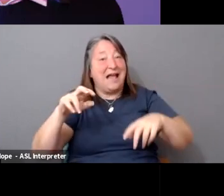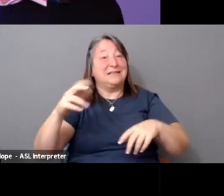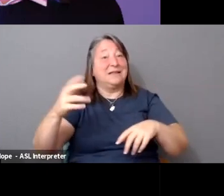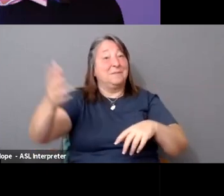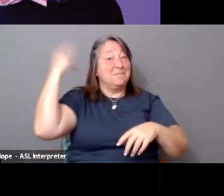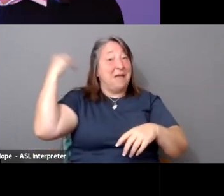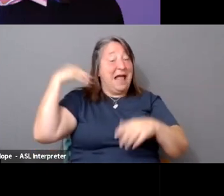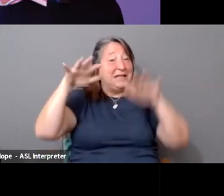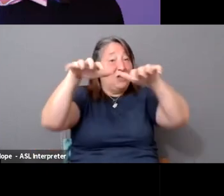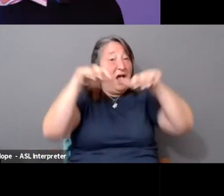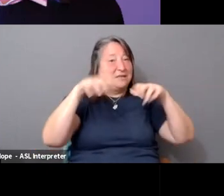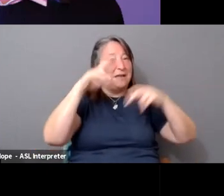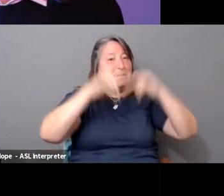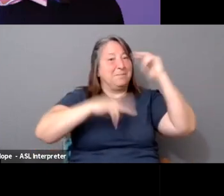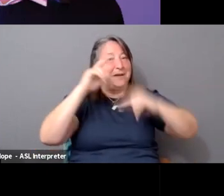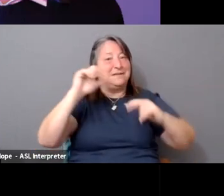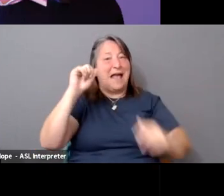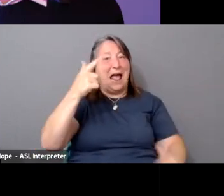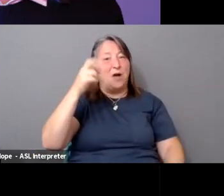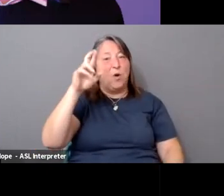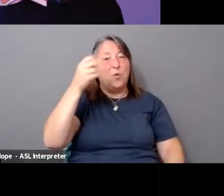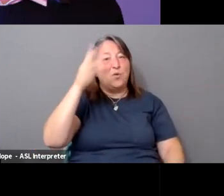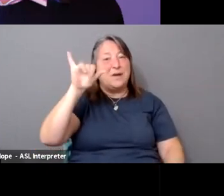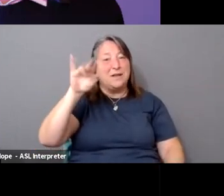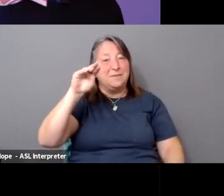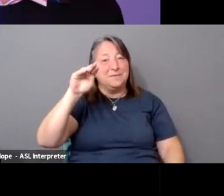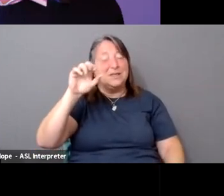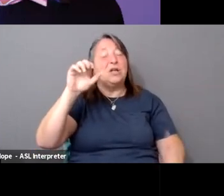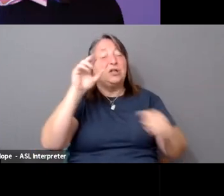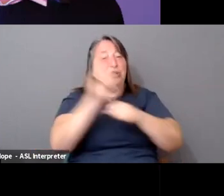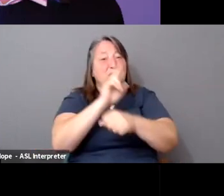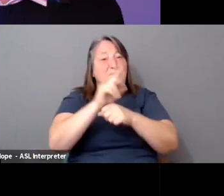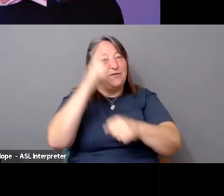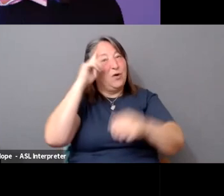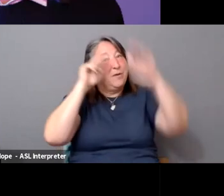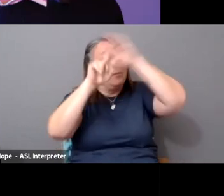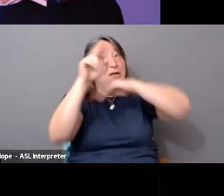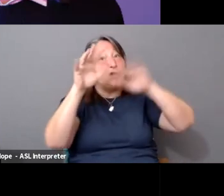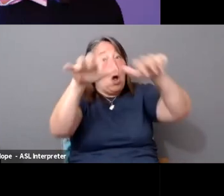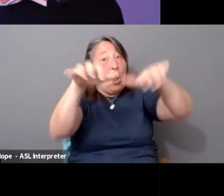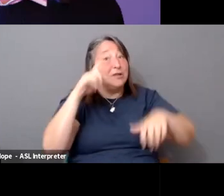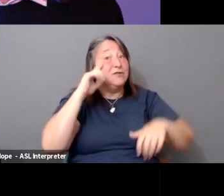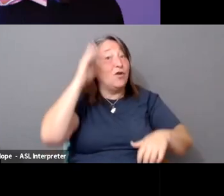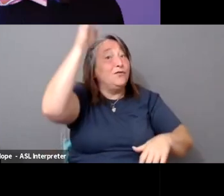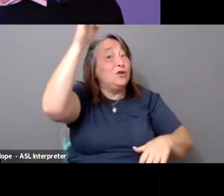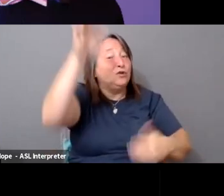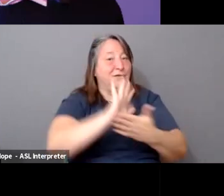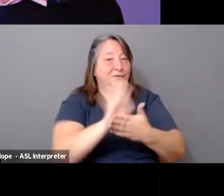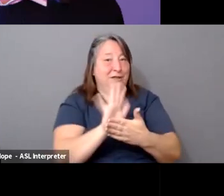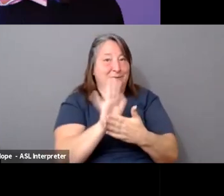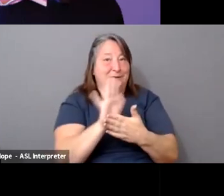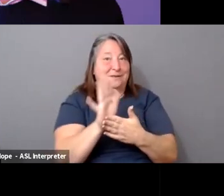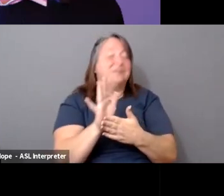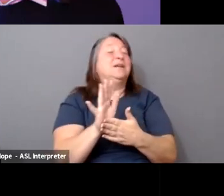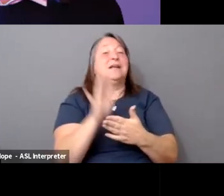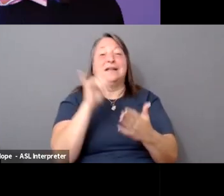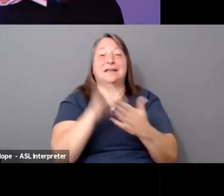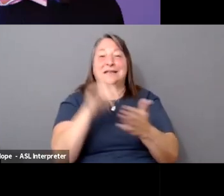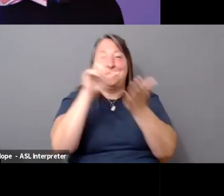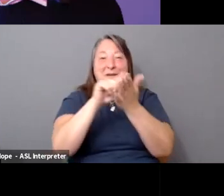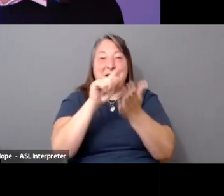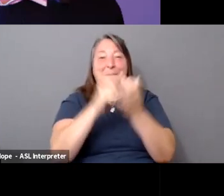built algorithms used to predict the audience for future films. This in turn has led us to publishing a number of white